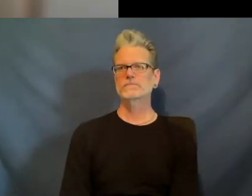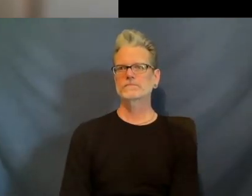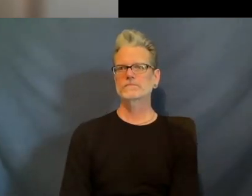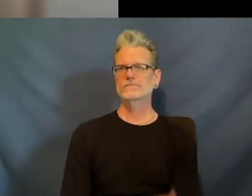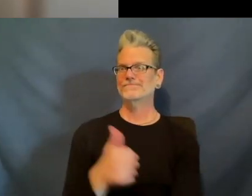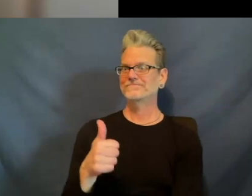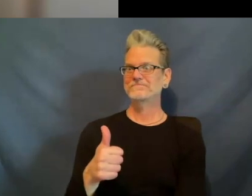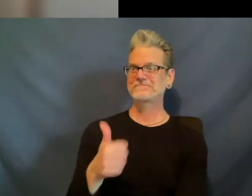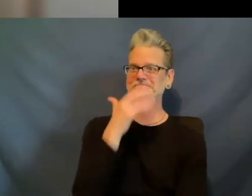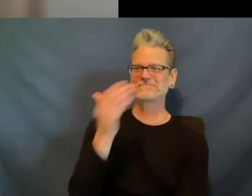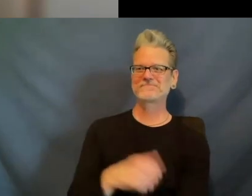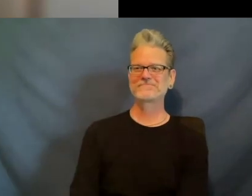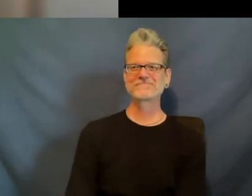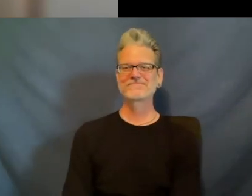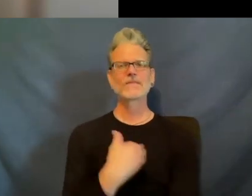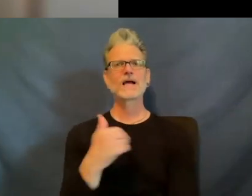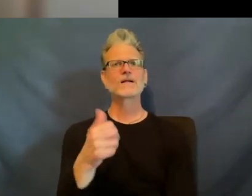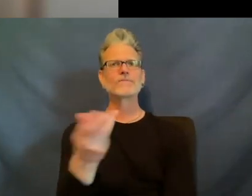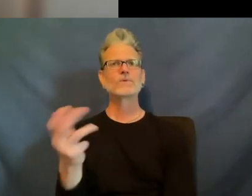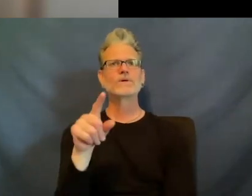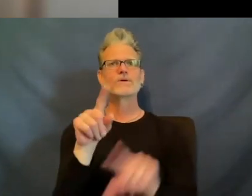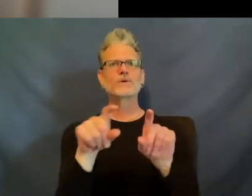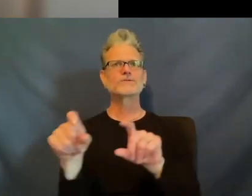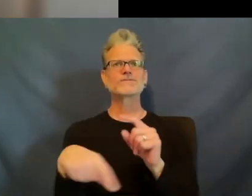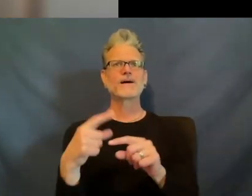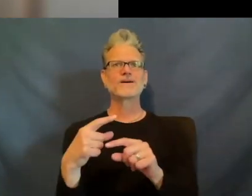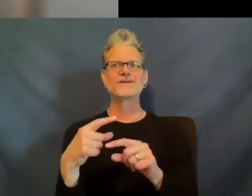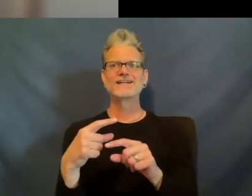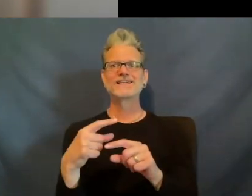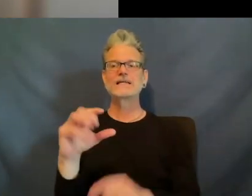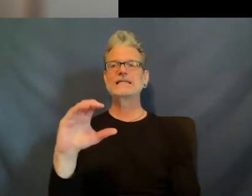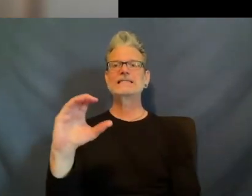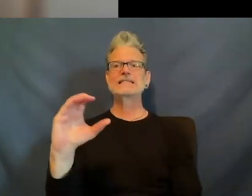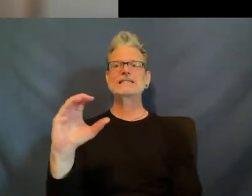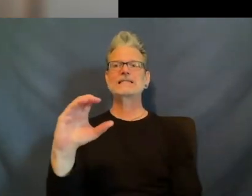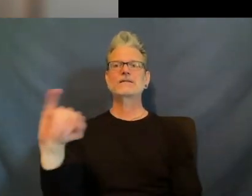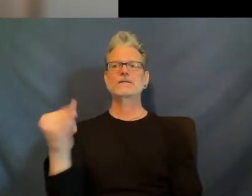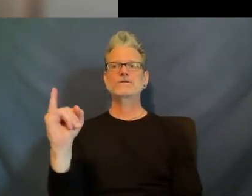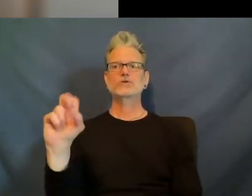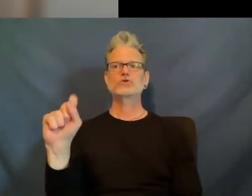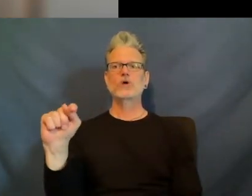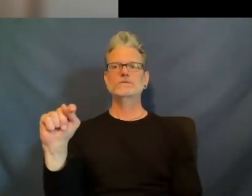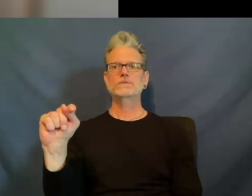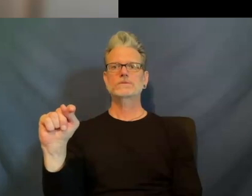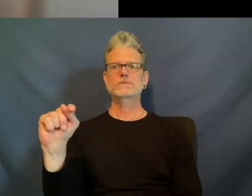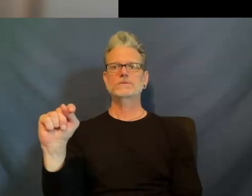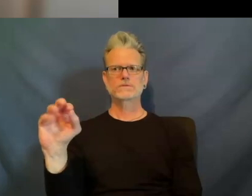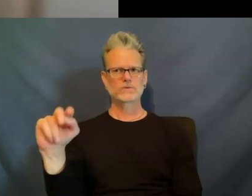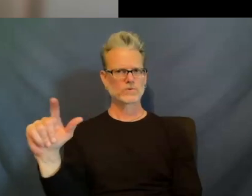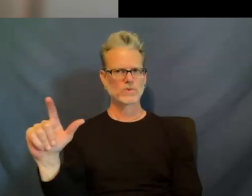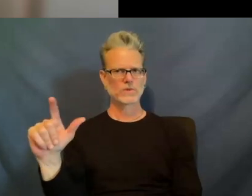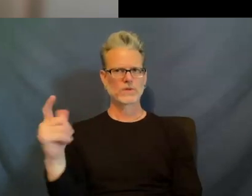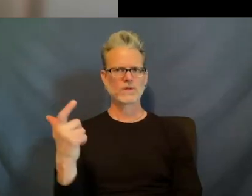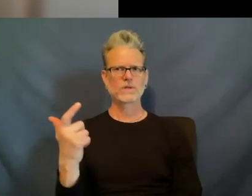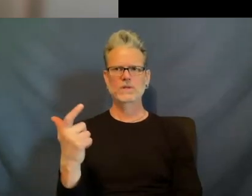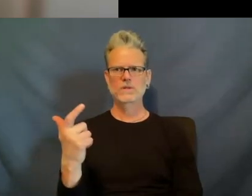Awesome. We had a couple of questions about the CGEST tool, just wanting to know how